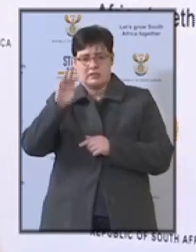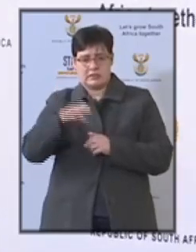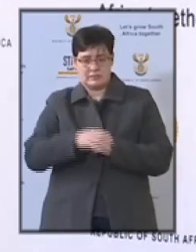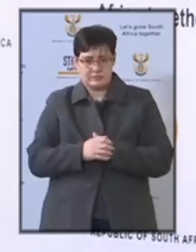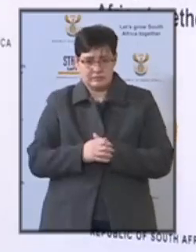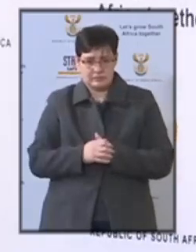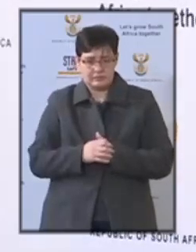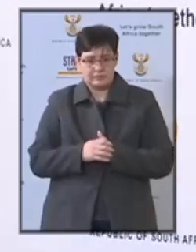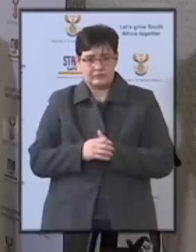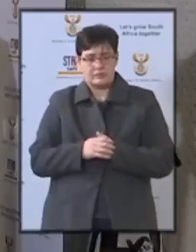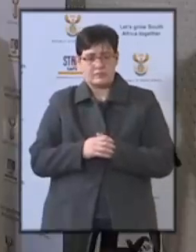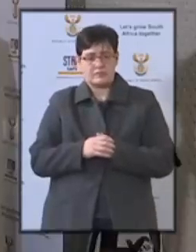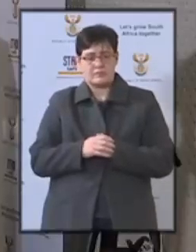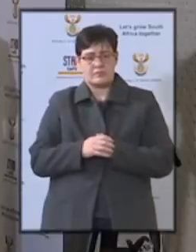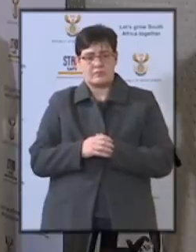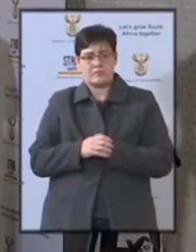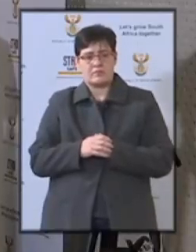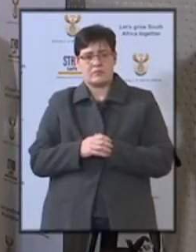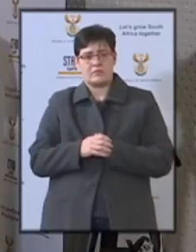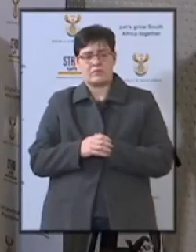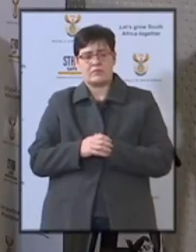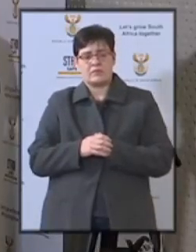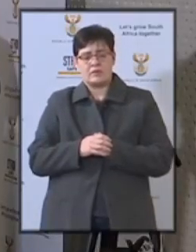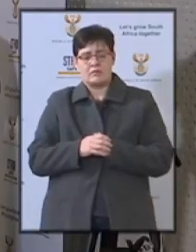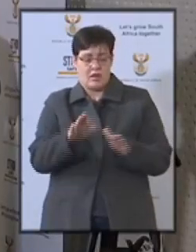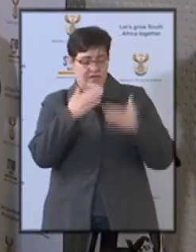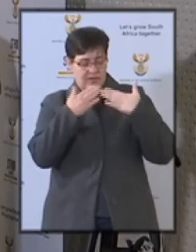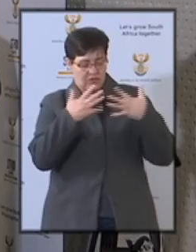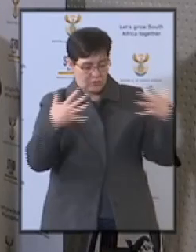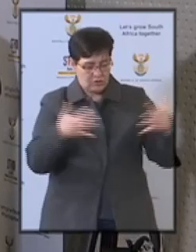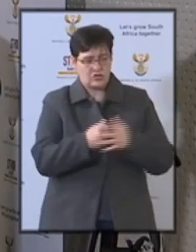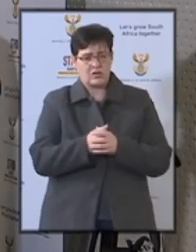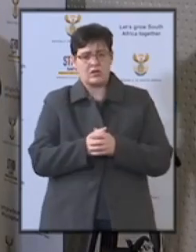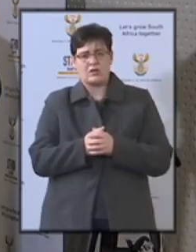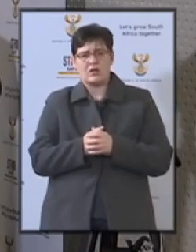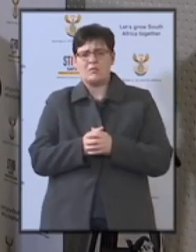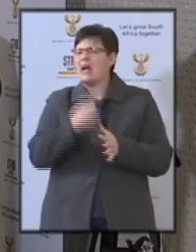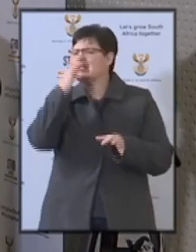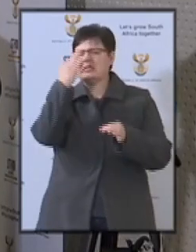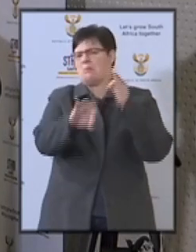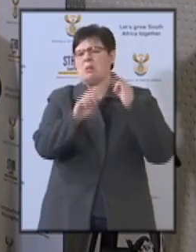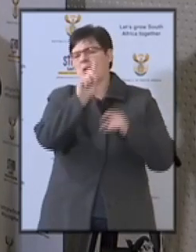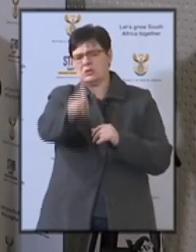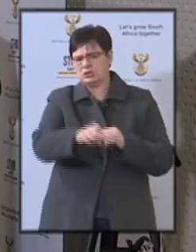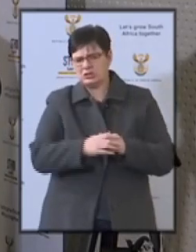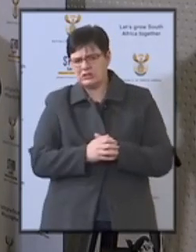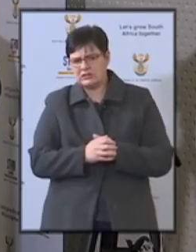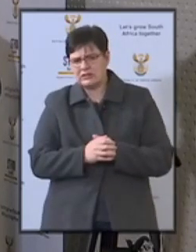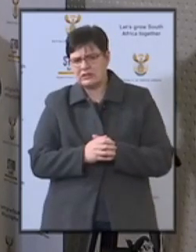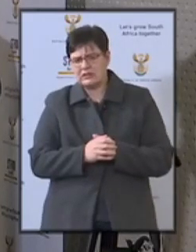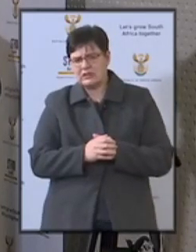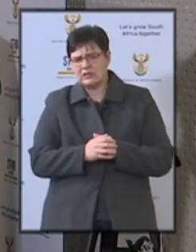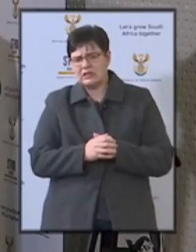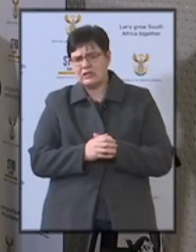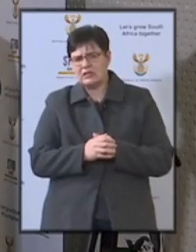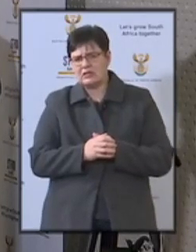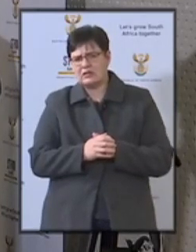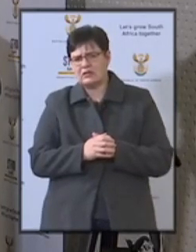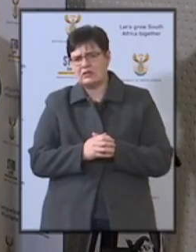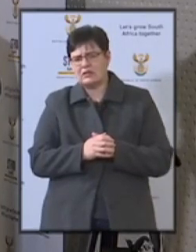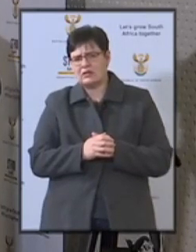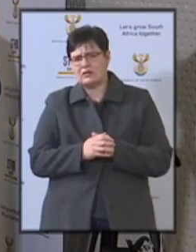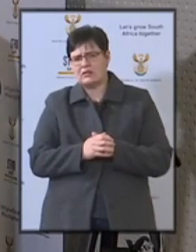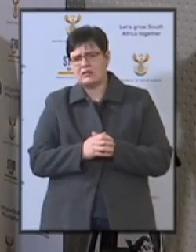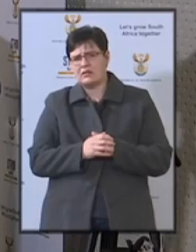ahead, Penuel. Yes, my question, thank you very much. My question is simple. What is specifically going to